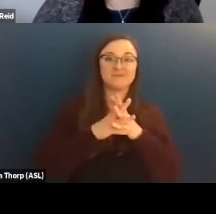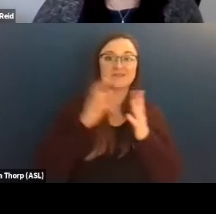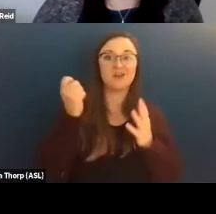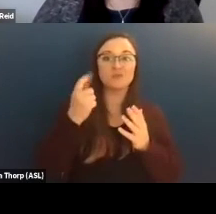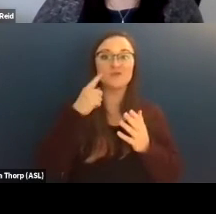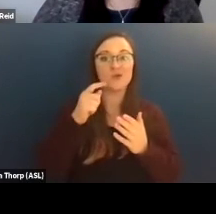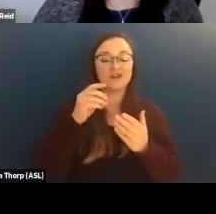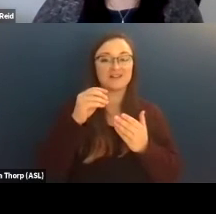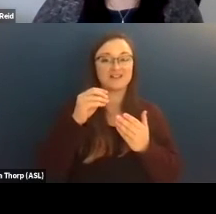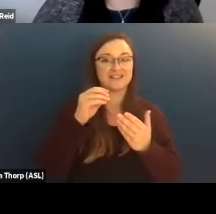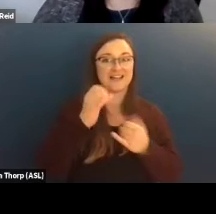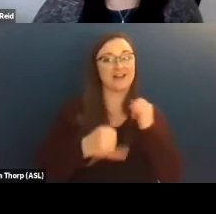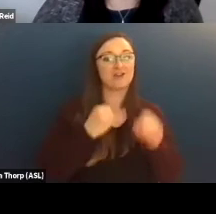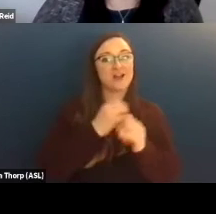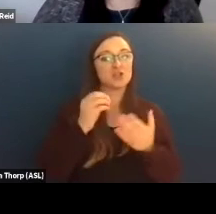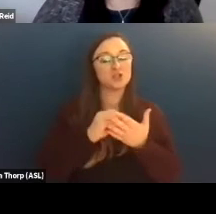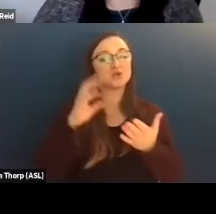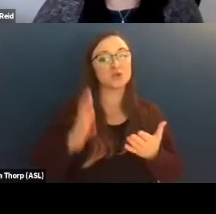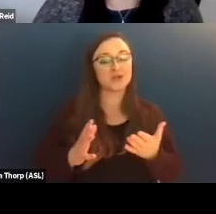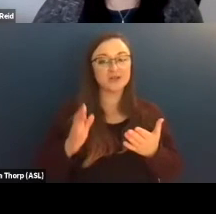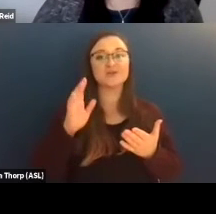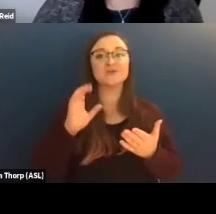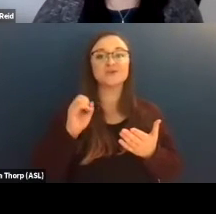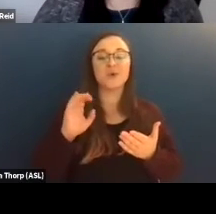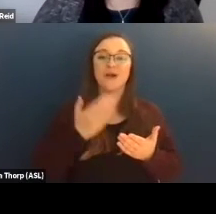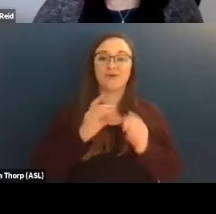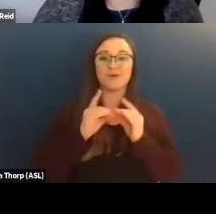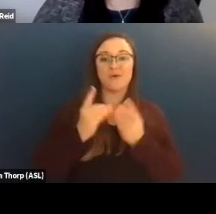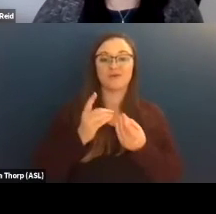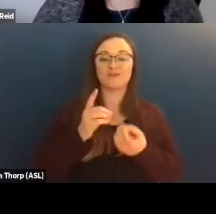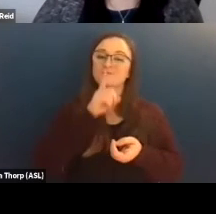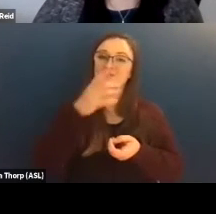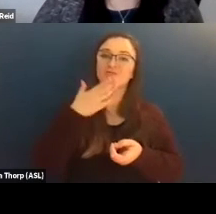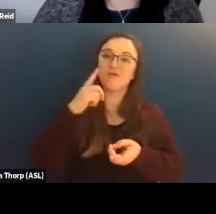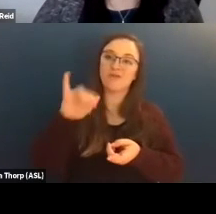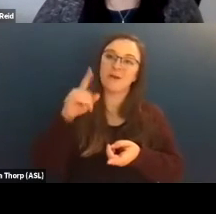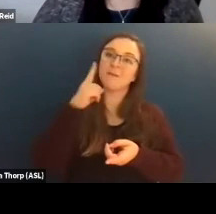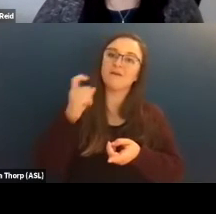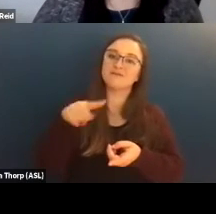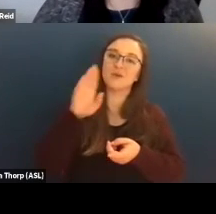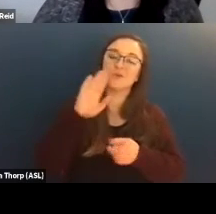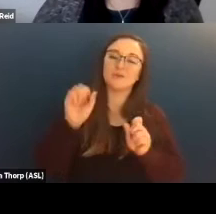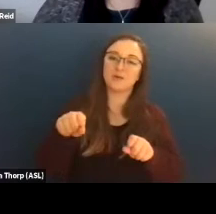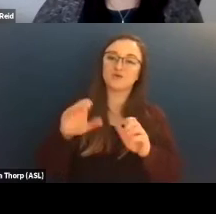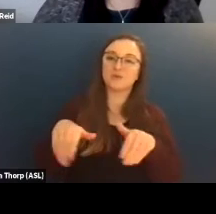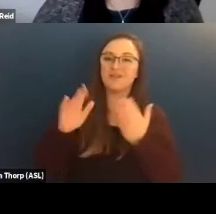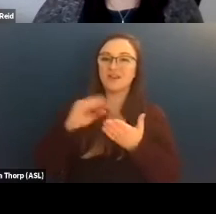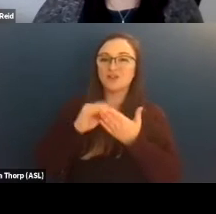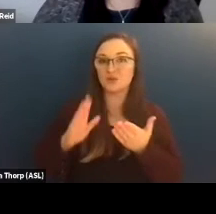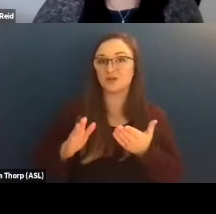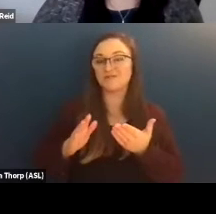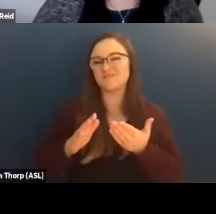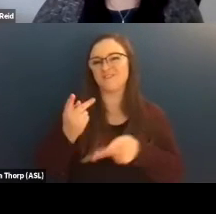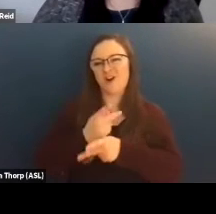But that's where, the department also is really good for that, because they would be able to kind of give that student, depending on what it is that they're looking